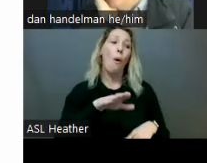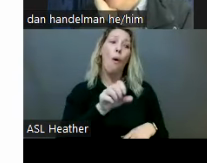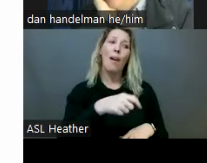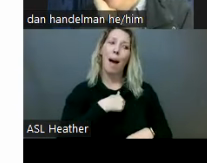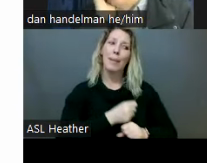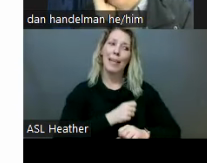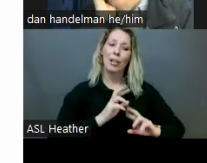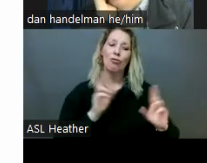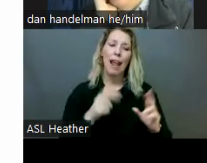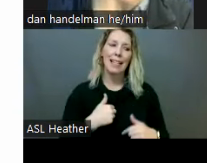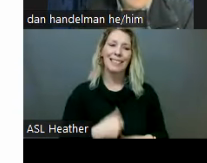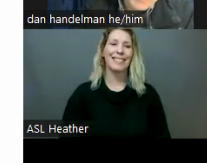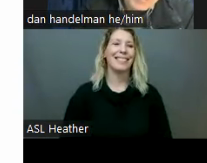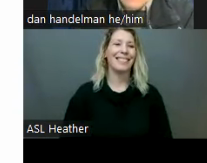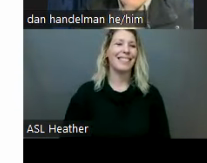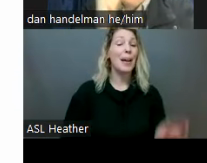ready. B.